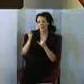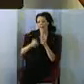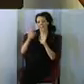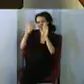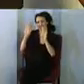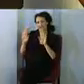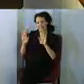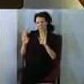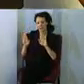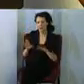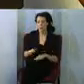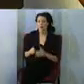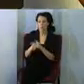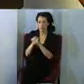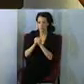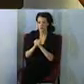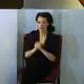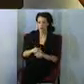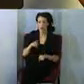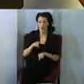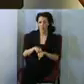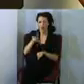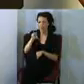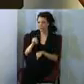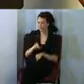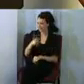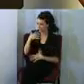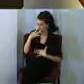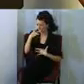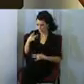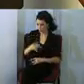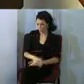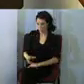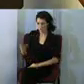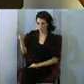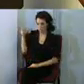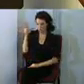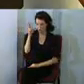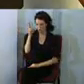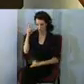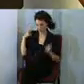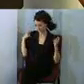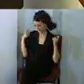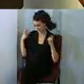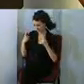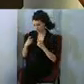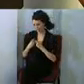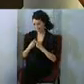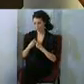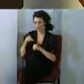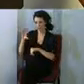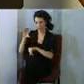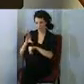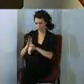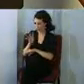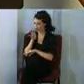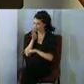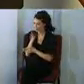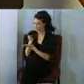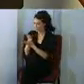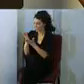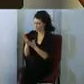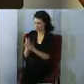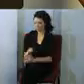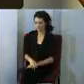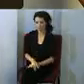at our 1:30 congregation, it was just so interesting to hear our Spanish congregation speaking in here and, of course, our